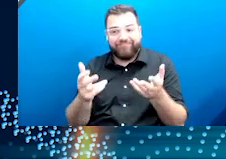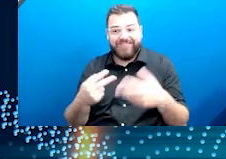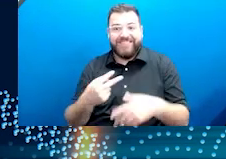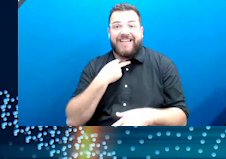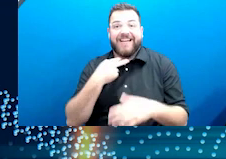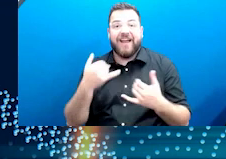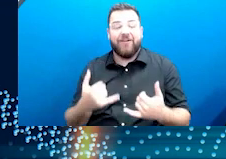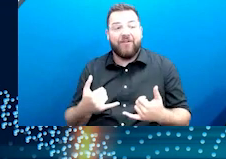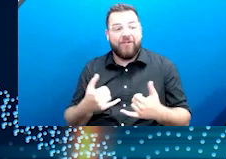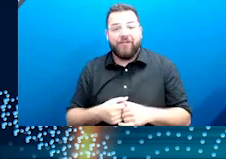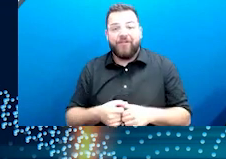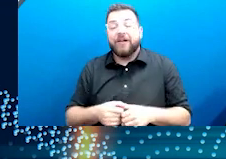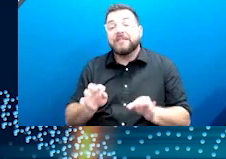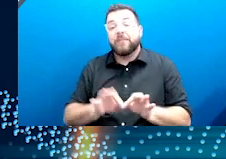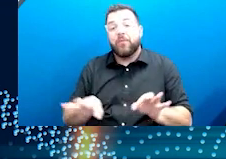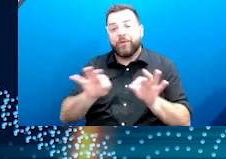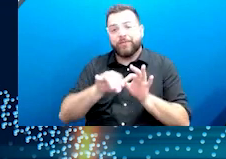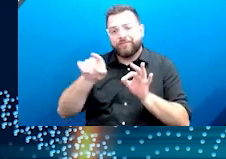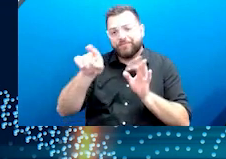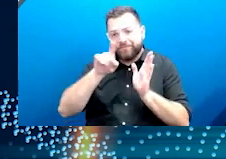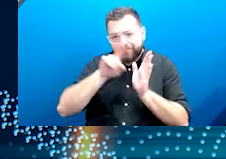do your own research,